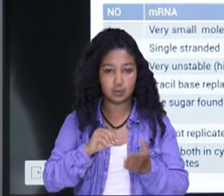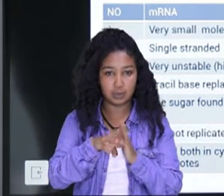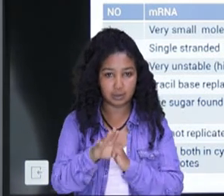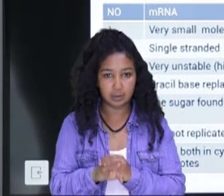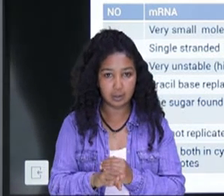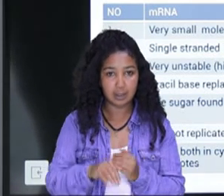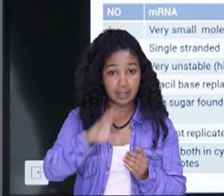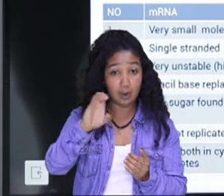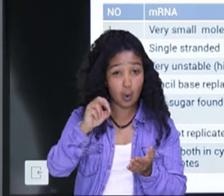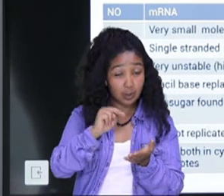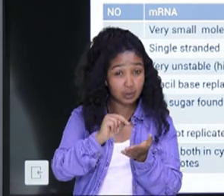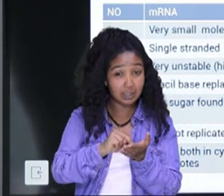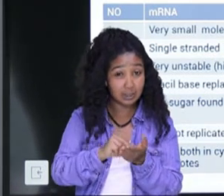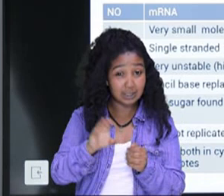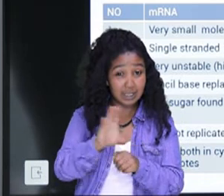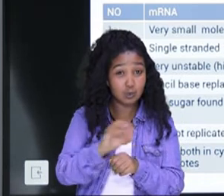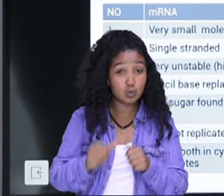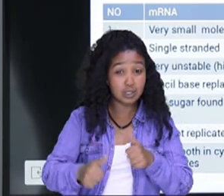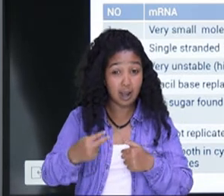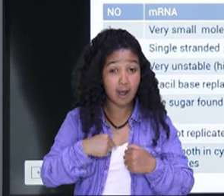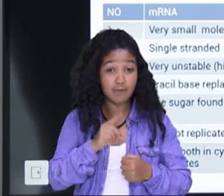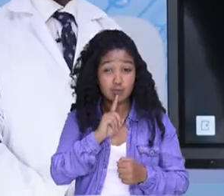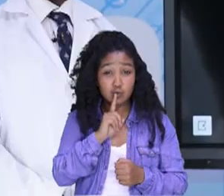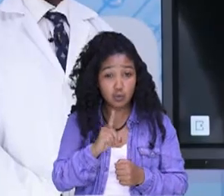You know, eukaryotic cells are cells which have